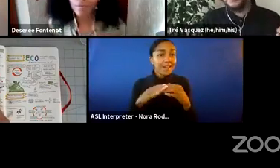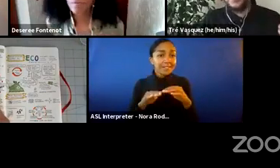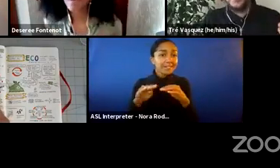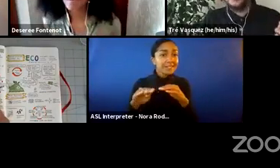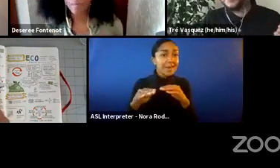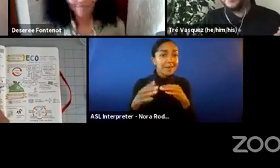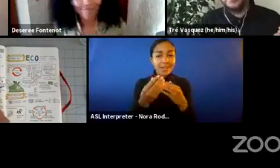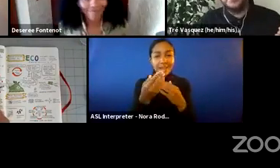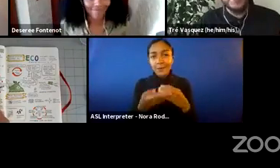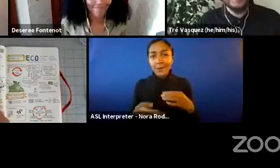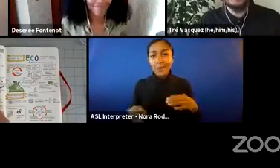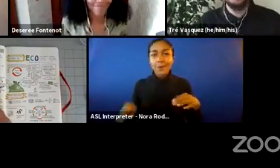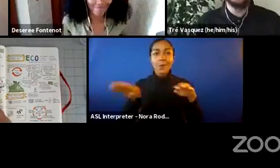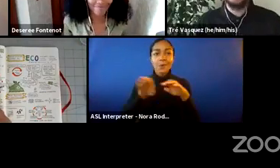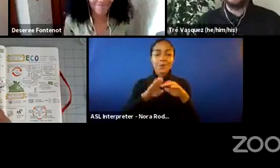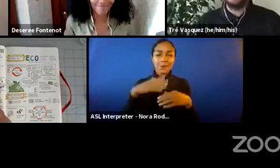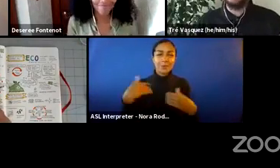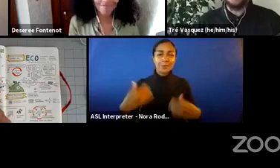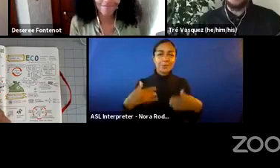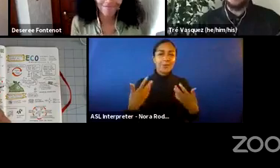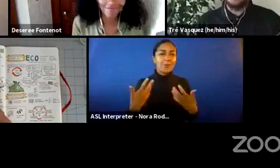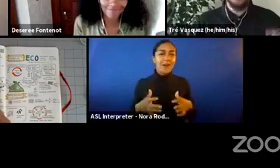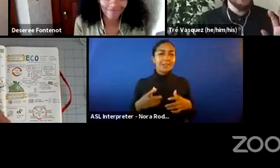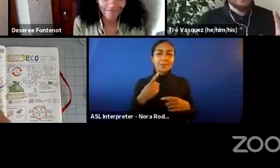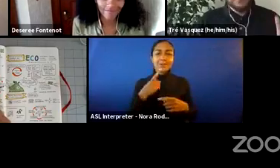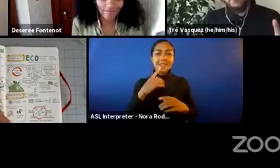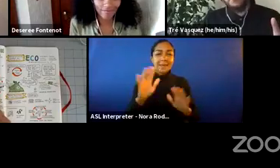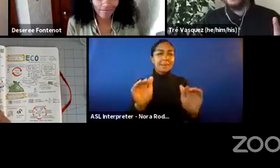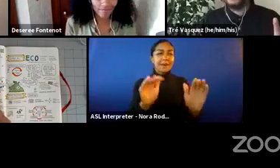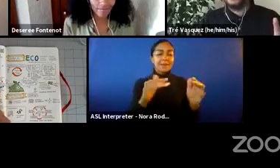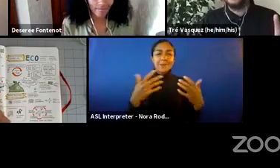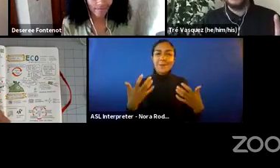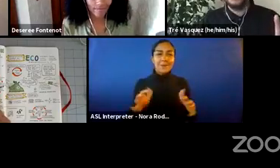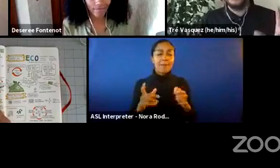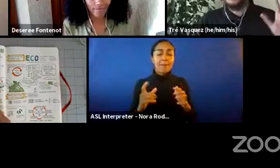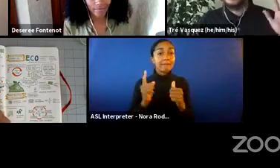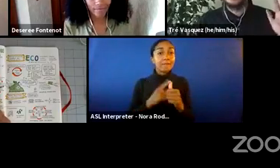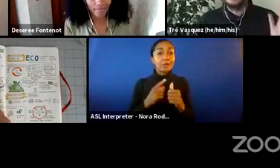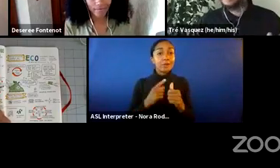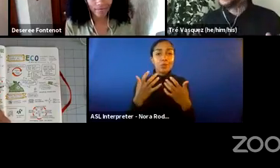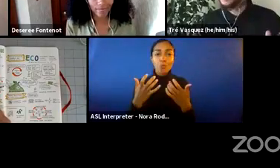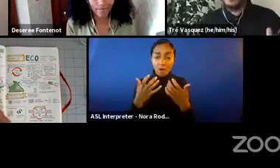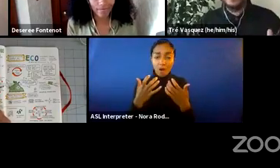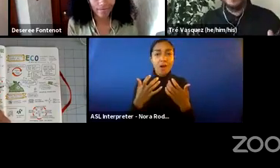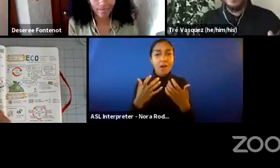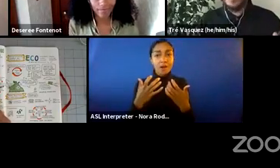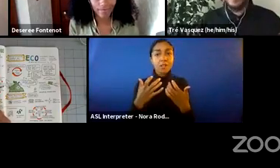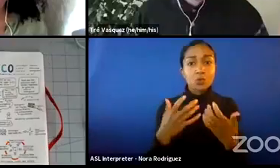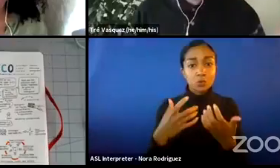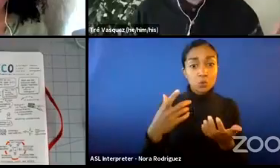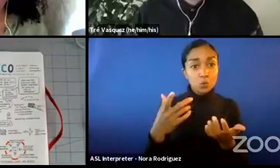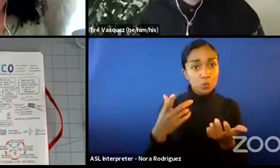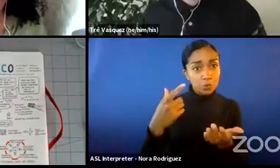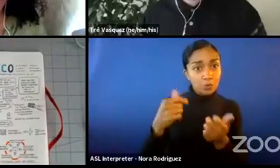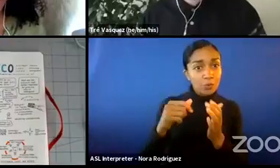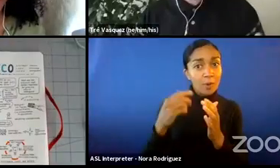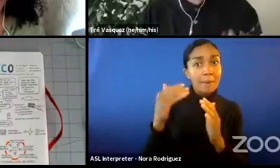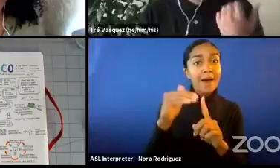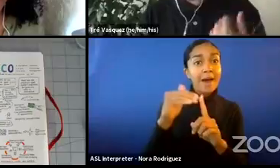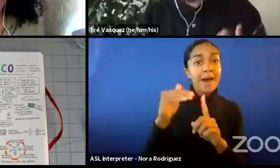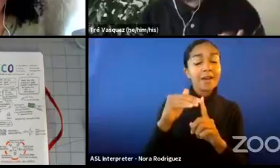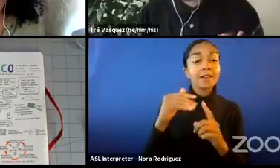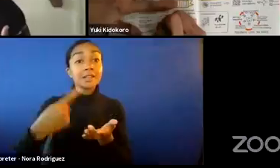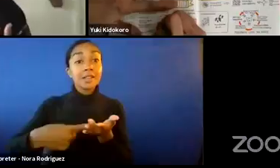know it's hard to say goodbye, but just first and foremost, want to bring up discussion groups. As we mentioned earlier,